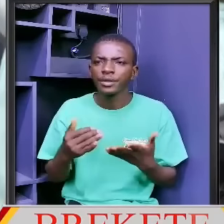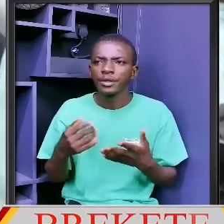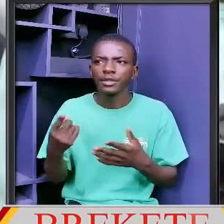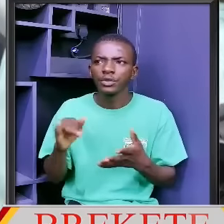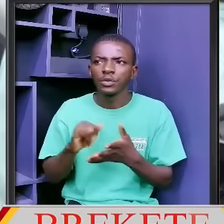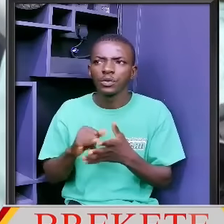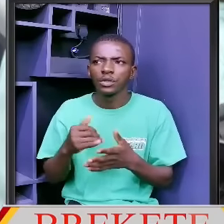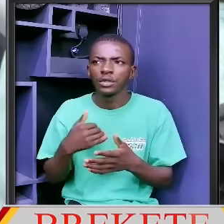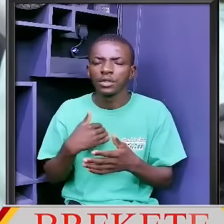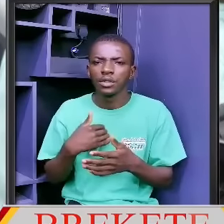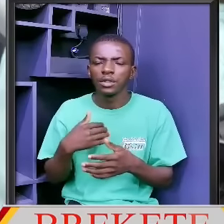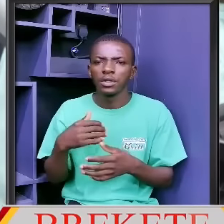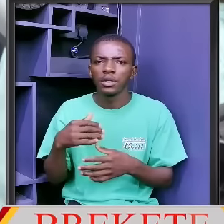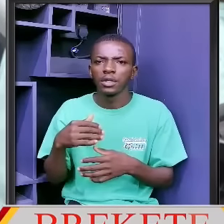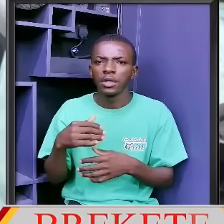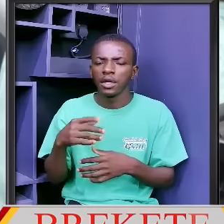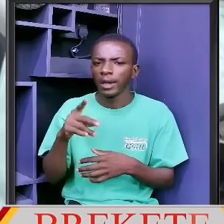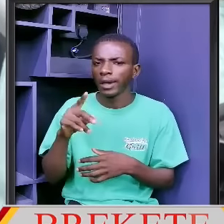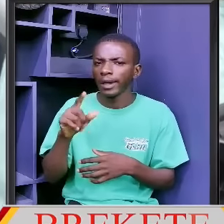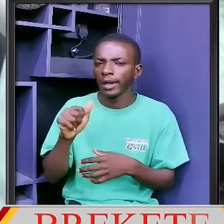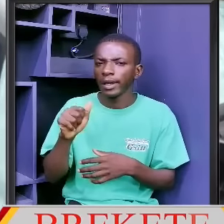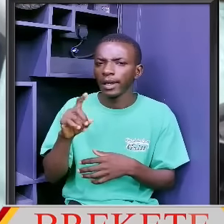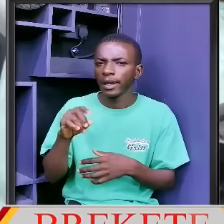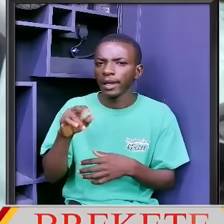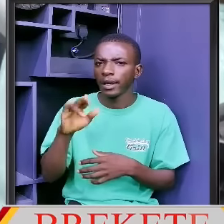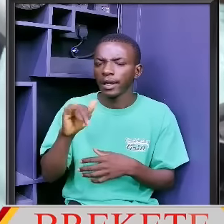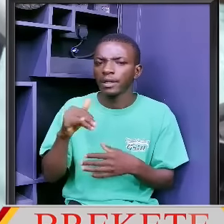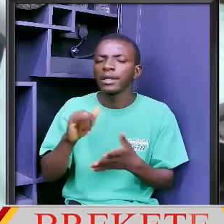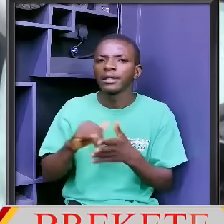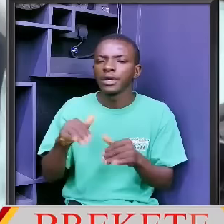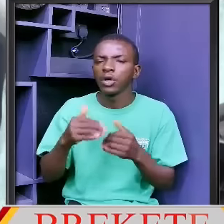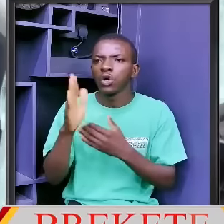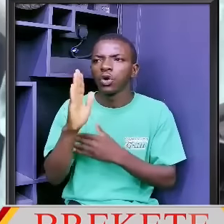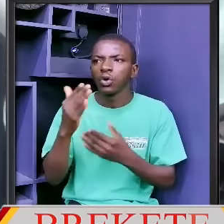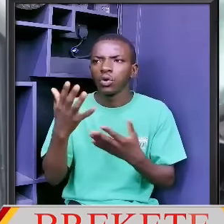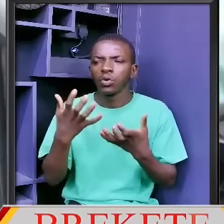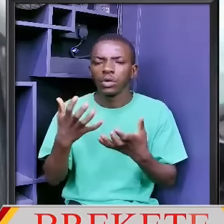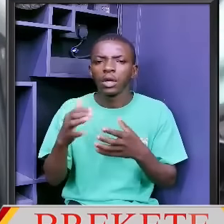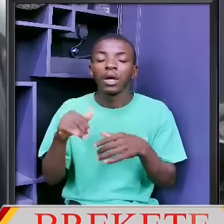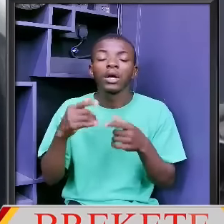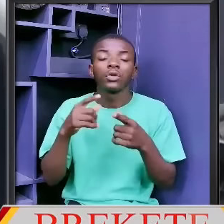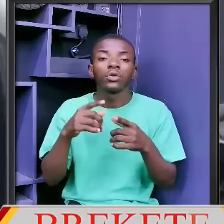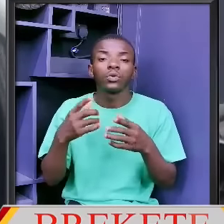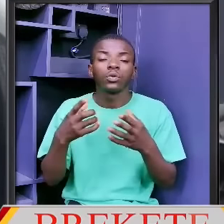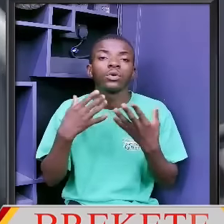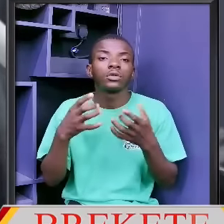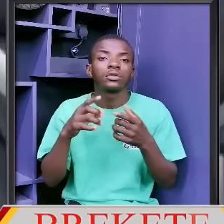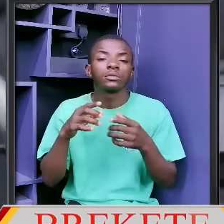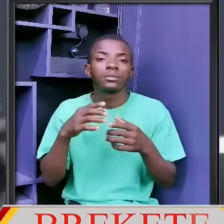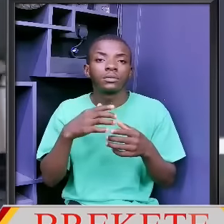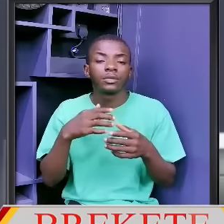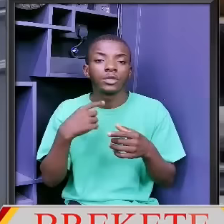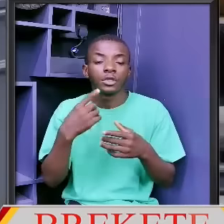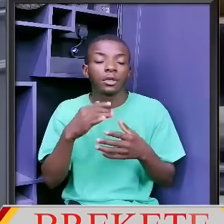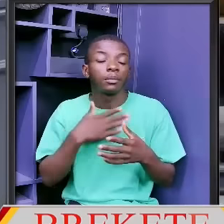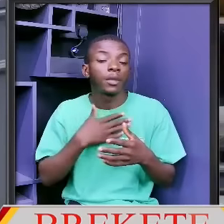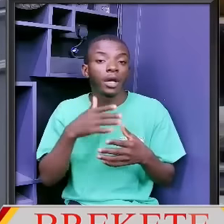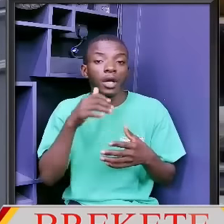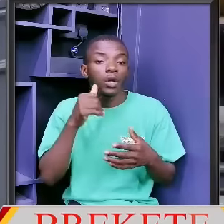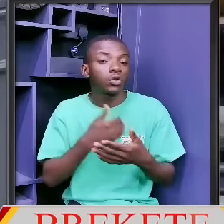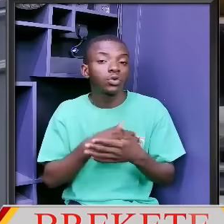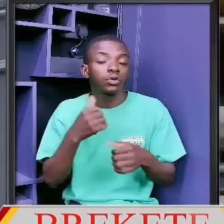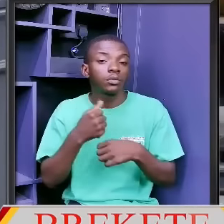this one na kadara. My mama say kadara. So God want her. So now how now you won't make her tell my daughter after na me